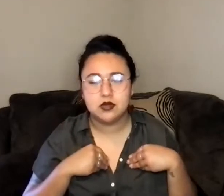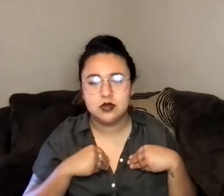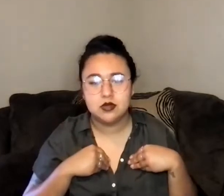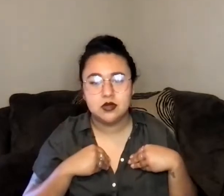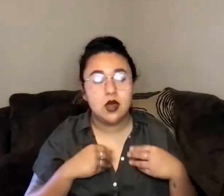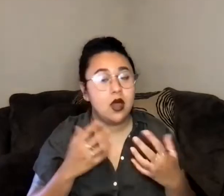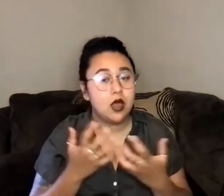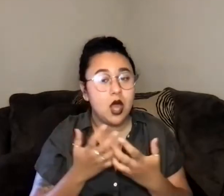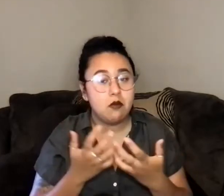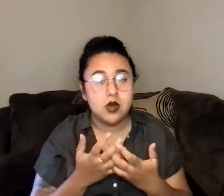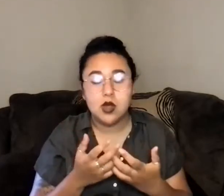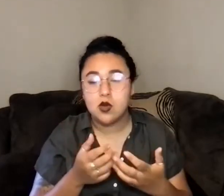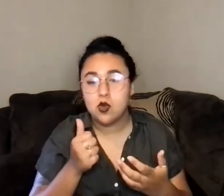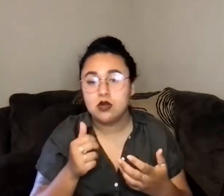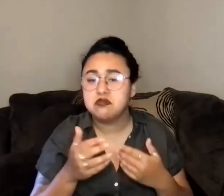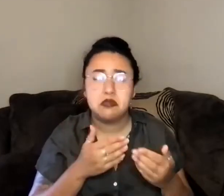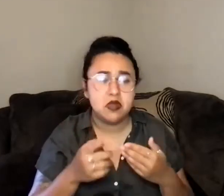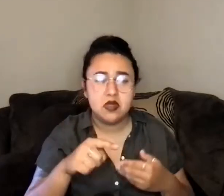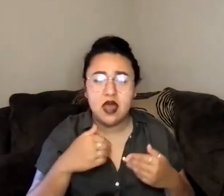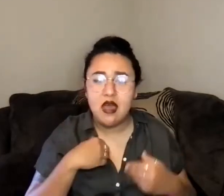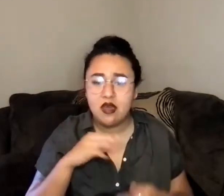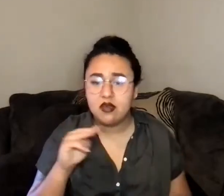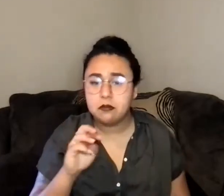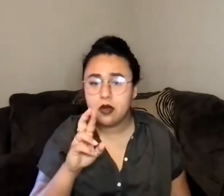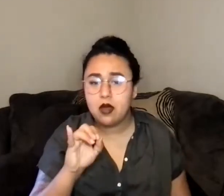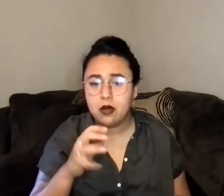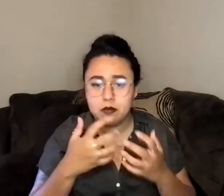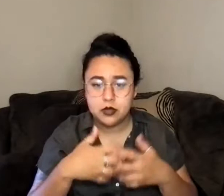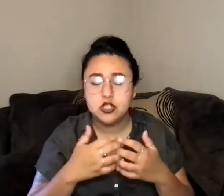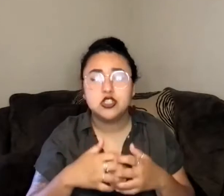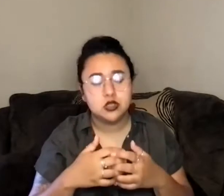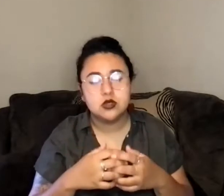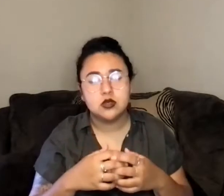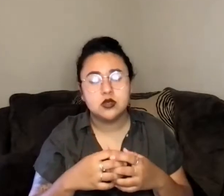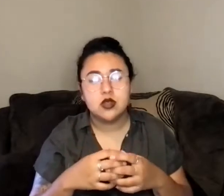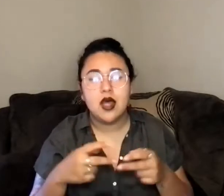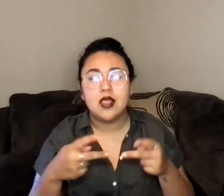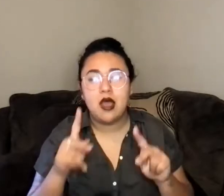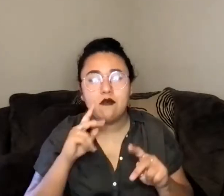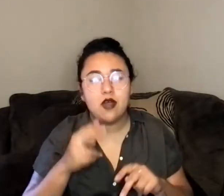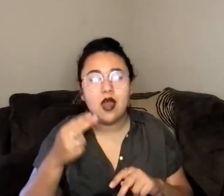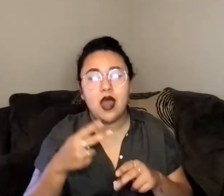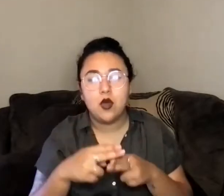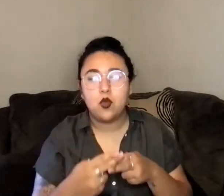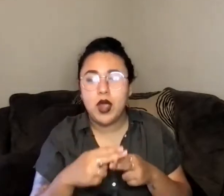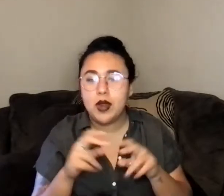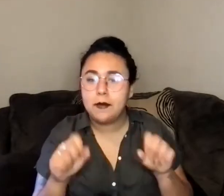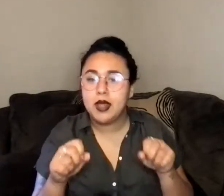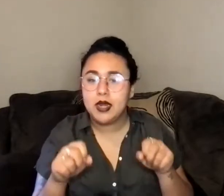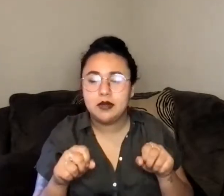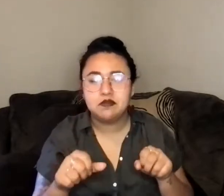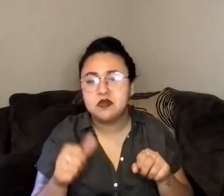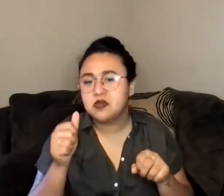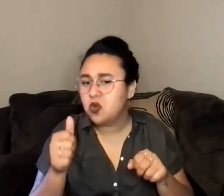have MRI machines that do have higher weight capacity. They would not accommodate